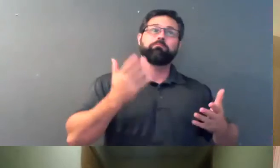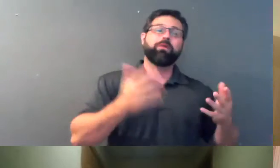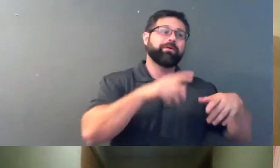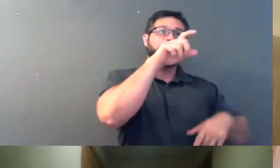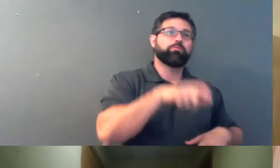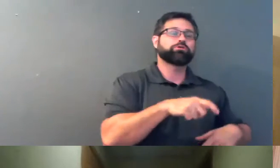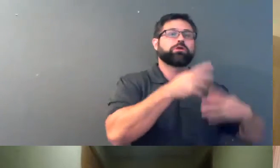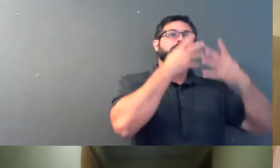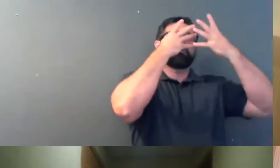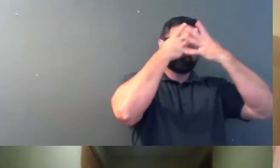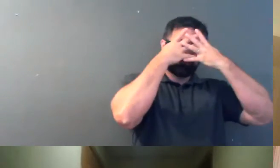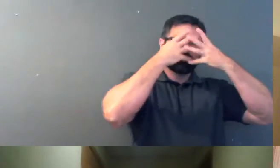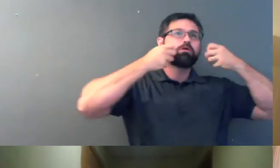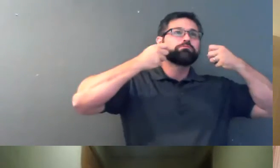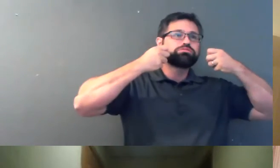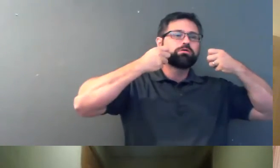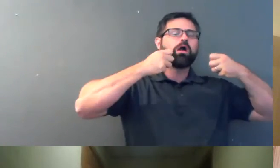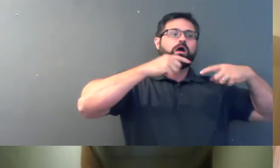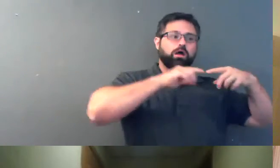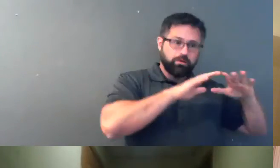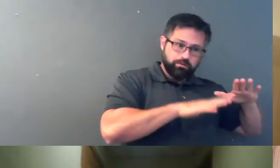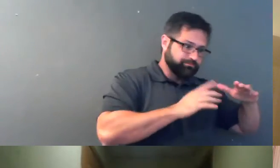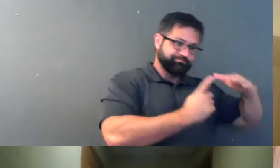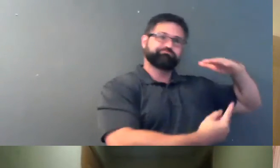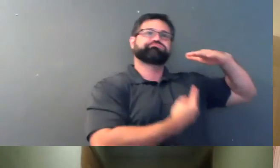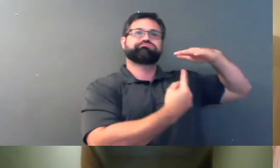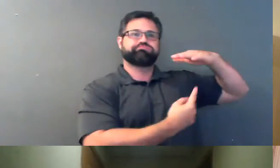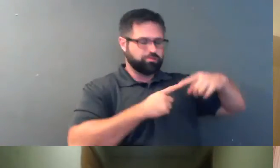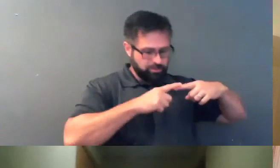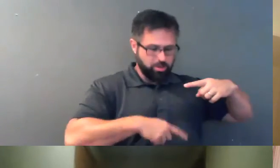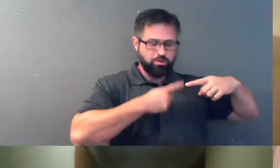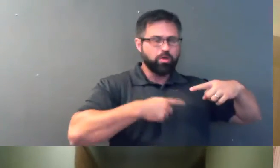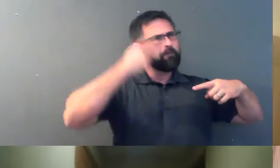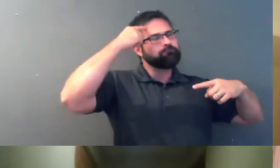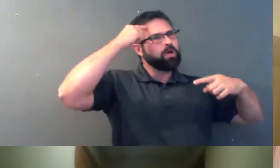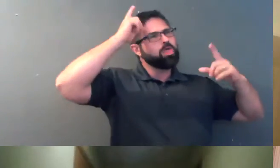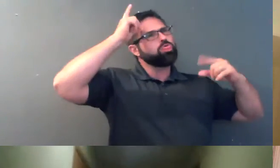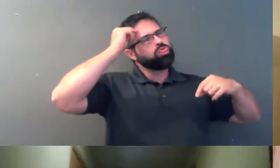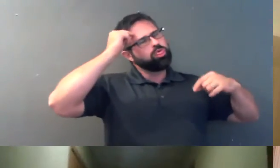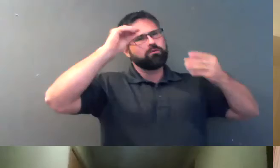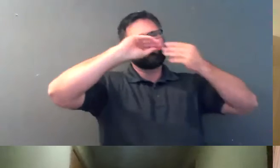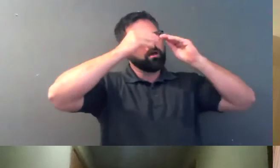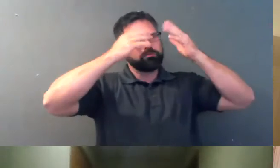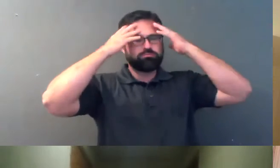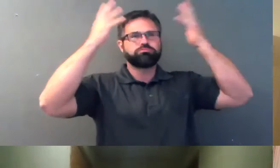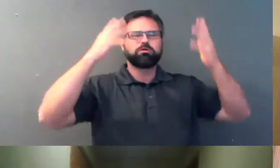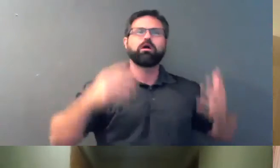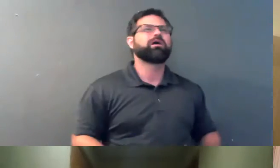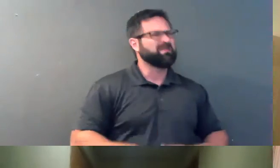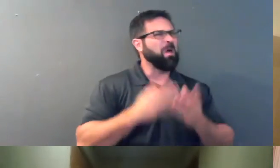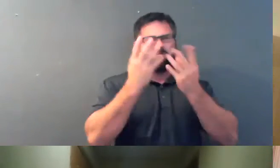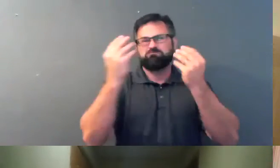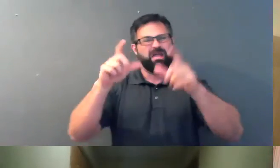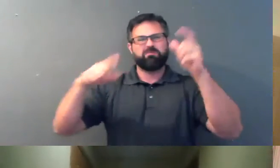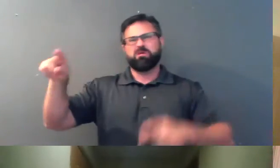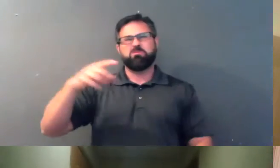It's clearly a difficult issue in terms of criminal law, but also a very highly controversial one in terms of public opinion.